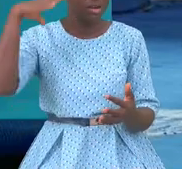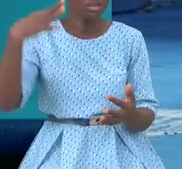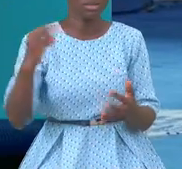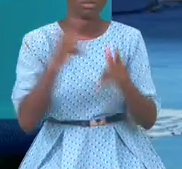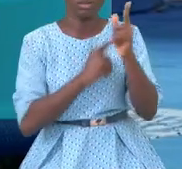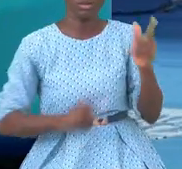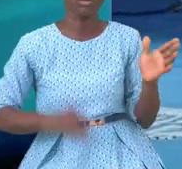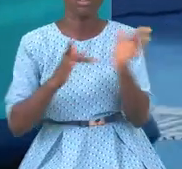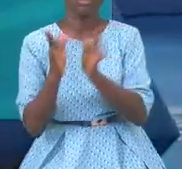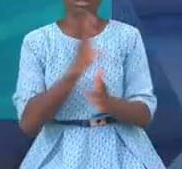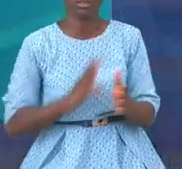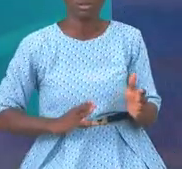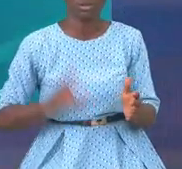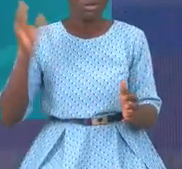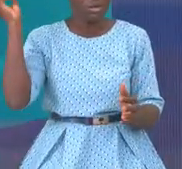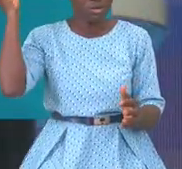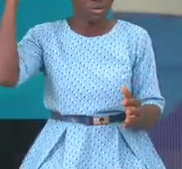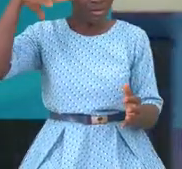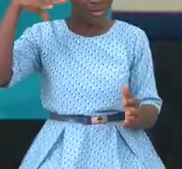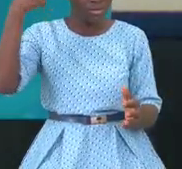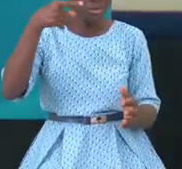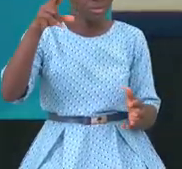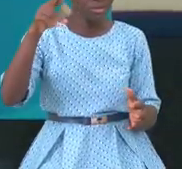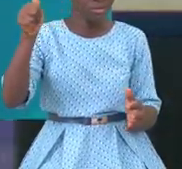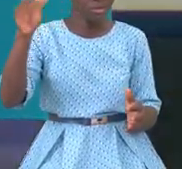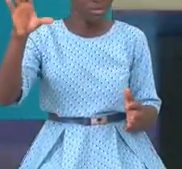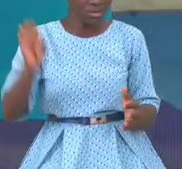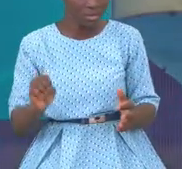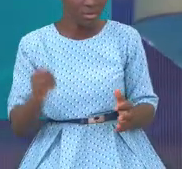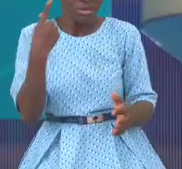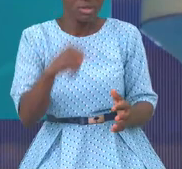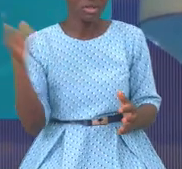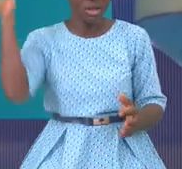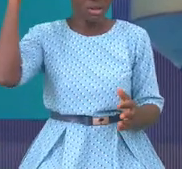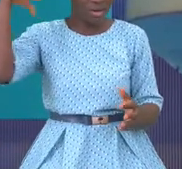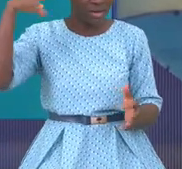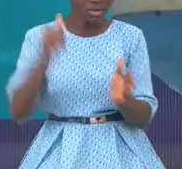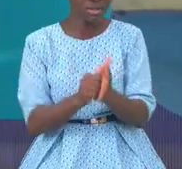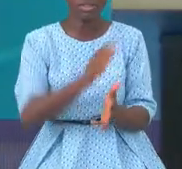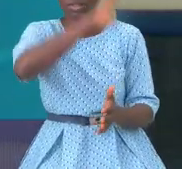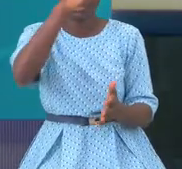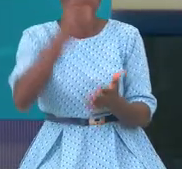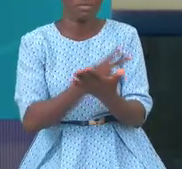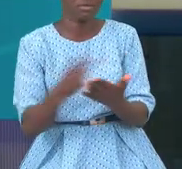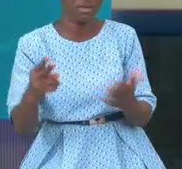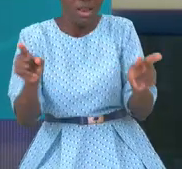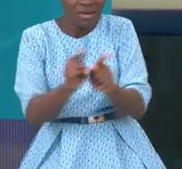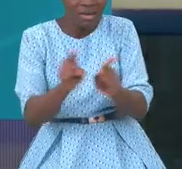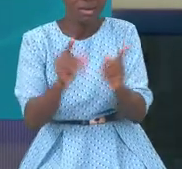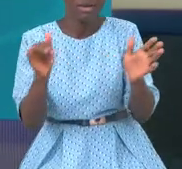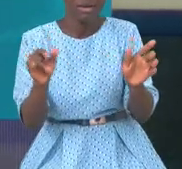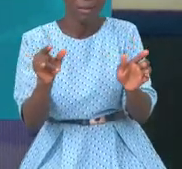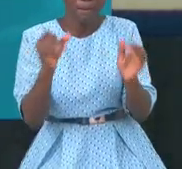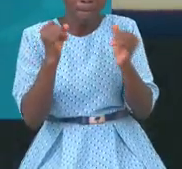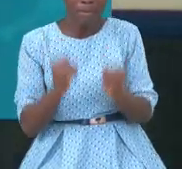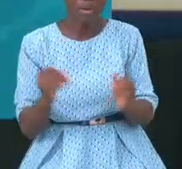the grace that never fails, like the power that never fails. Here, Peter was talking, and